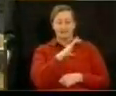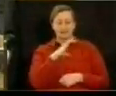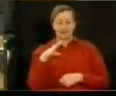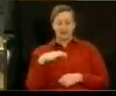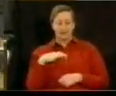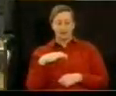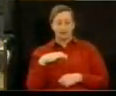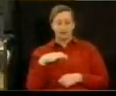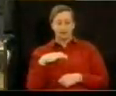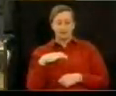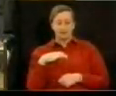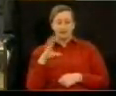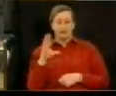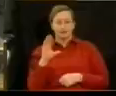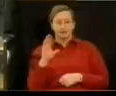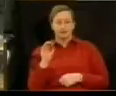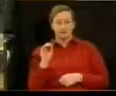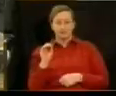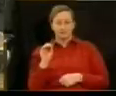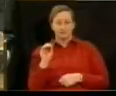vacated would be left to the